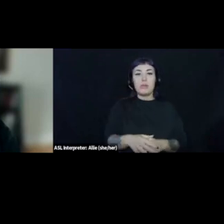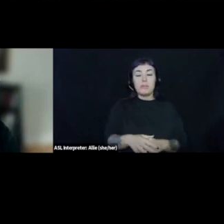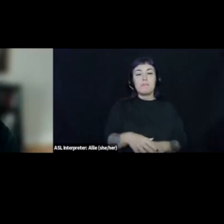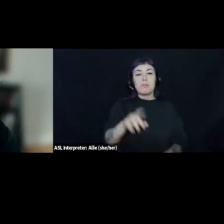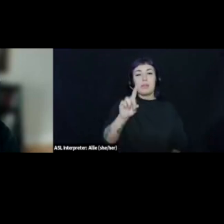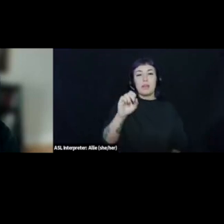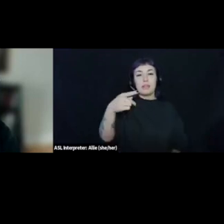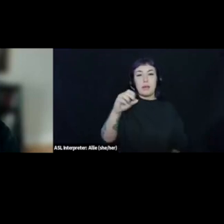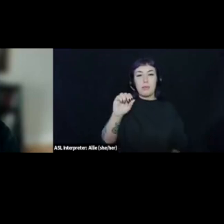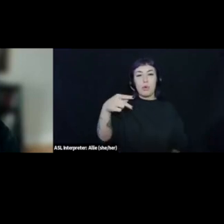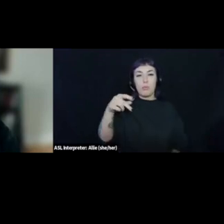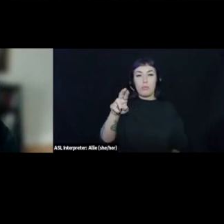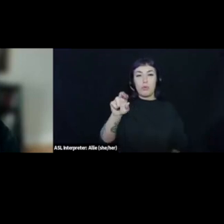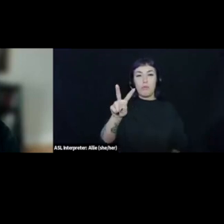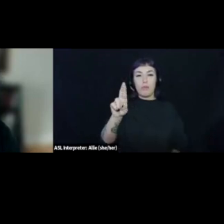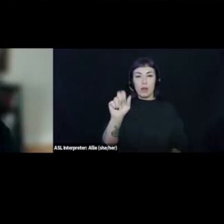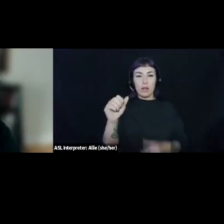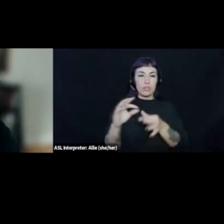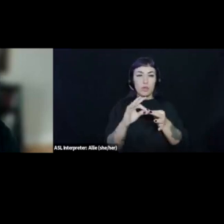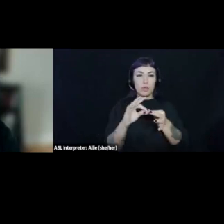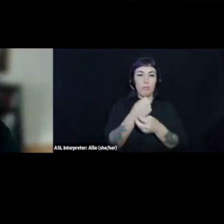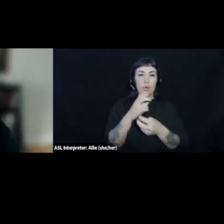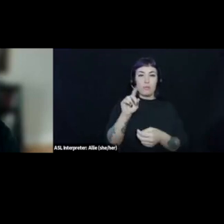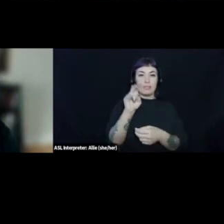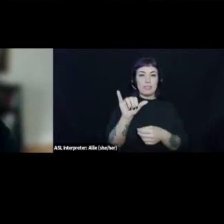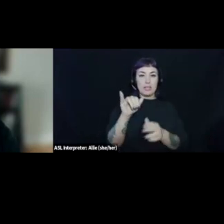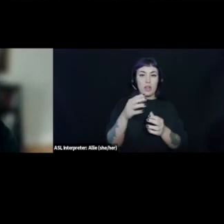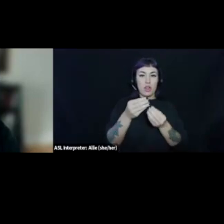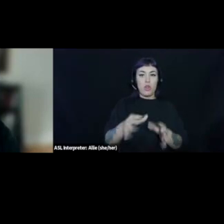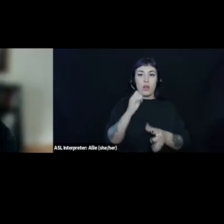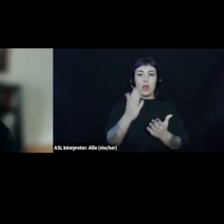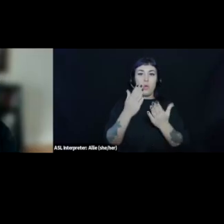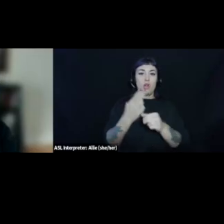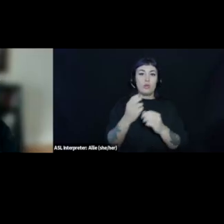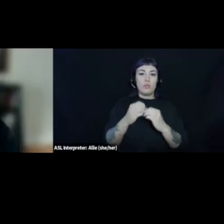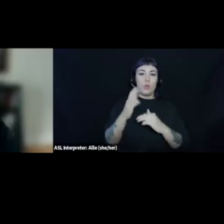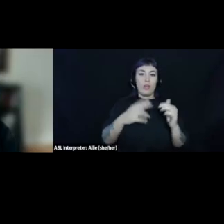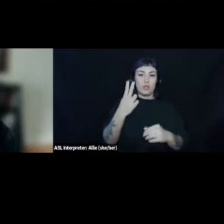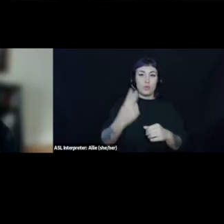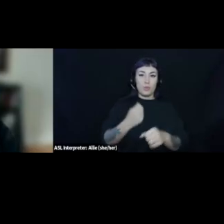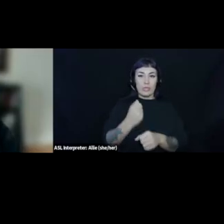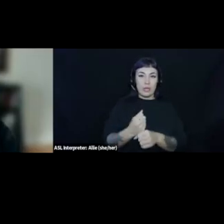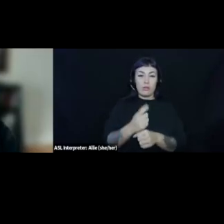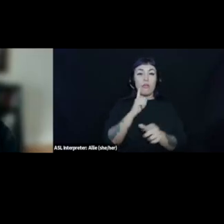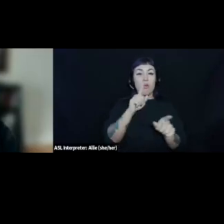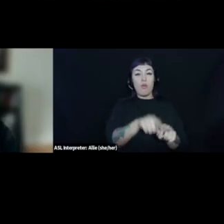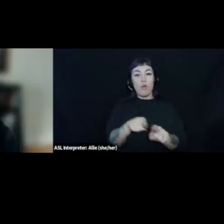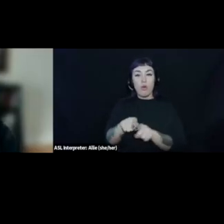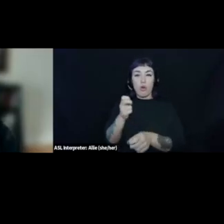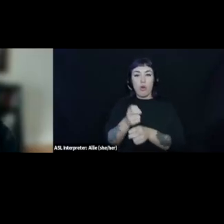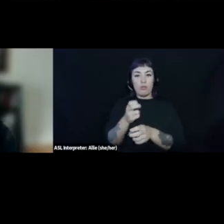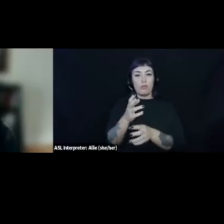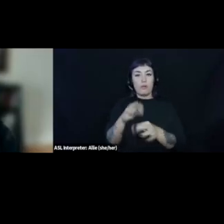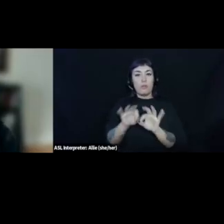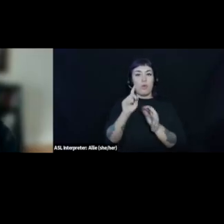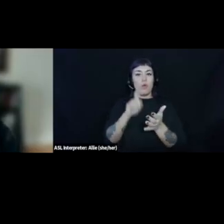with bone density loss. So it is not recommended to be used for more than 2 years. It is also important to note that there is a